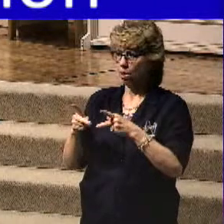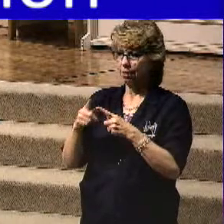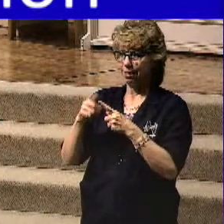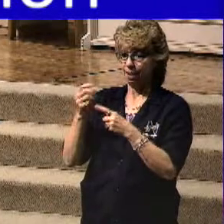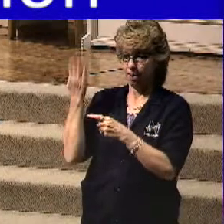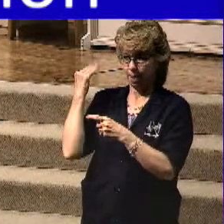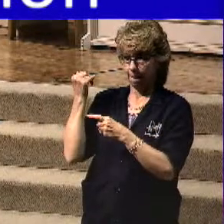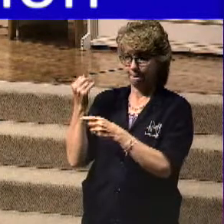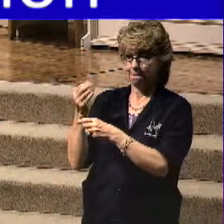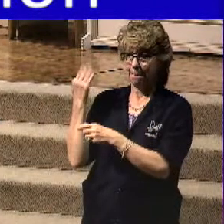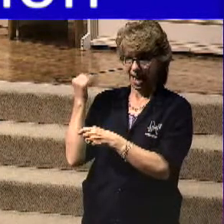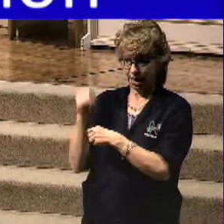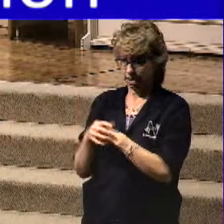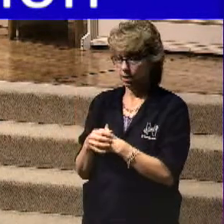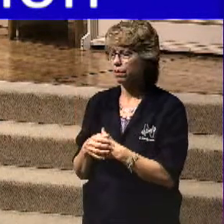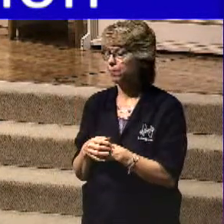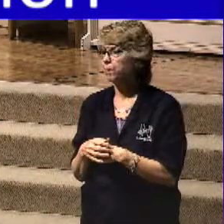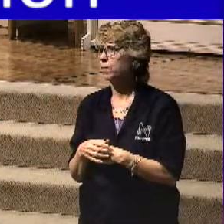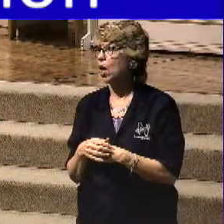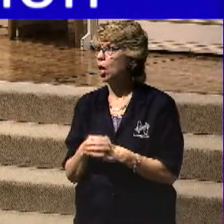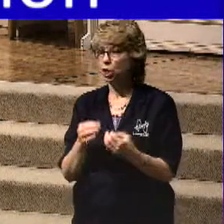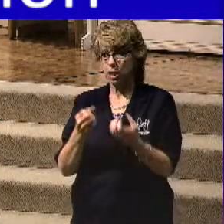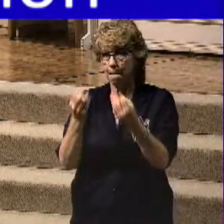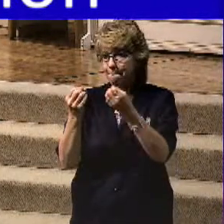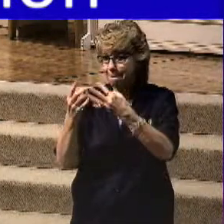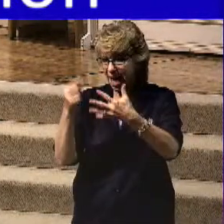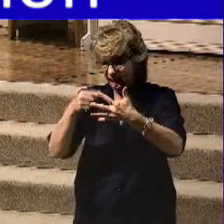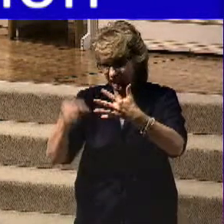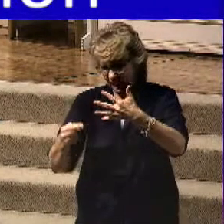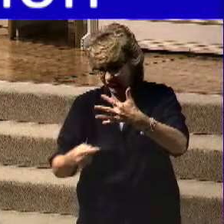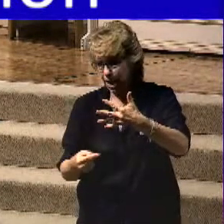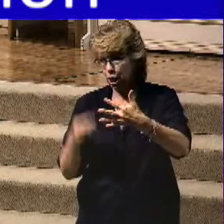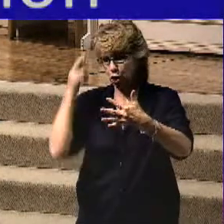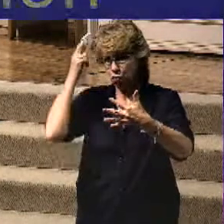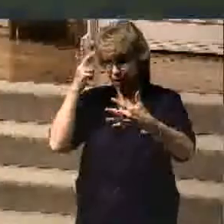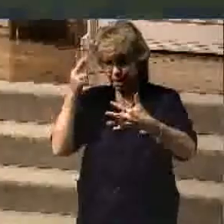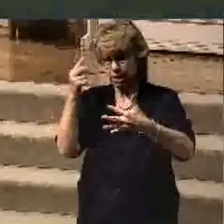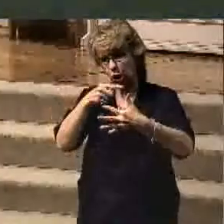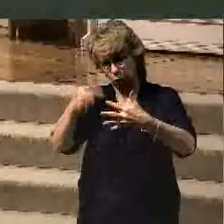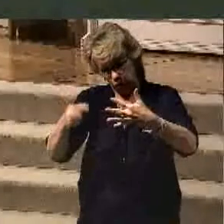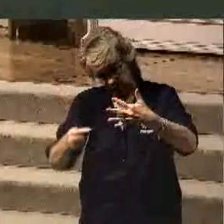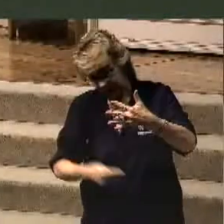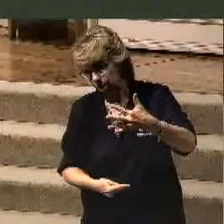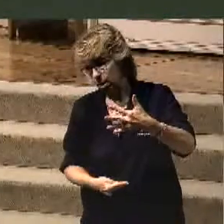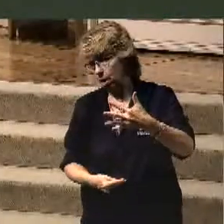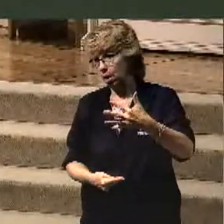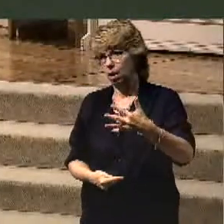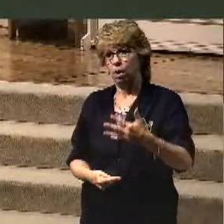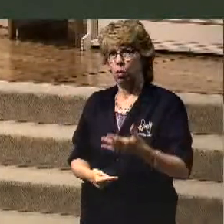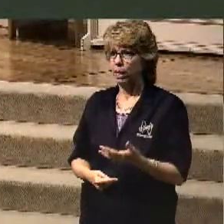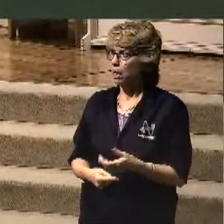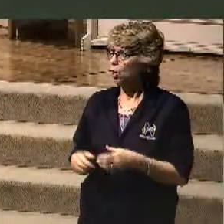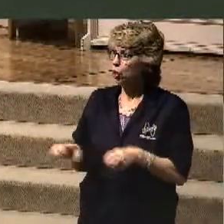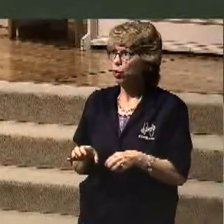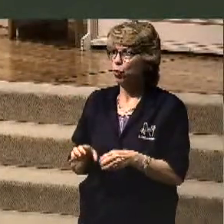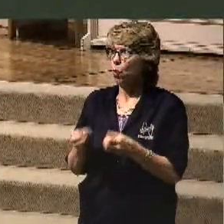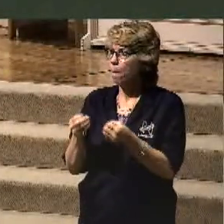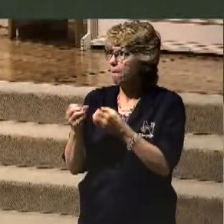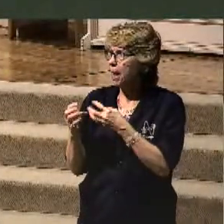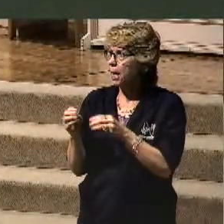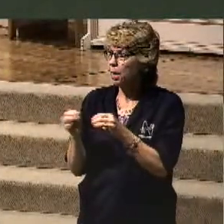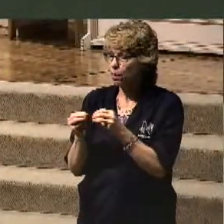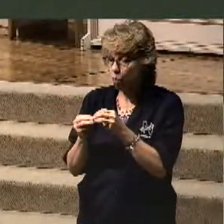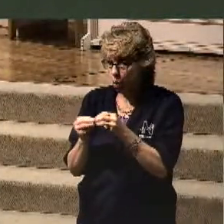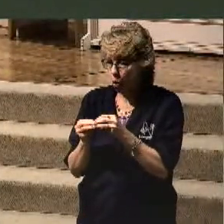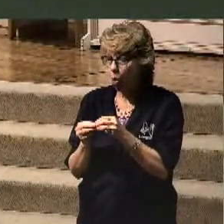is not just one reason. This is multiple reasons upon reason upon reasons, and we could go on with others.